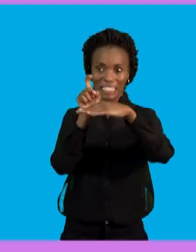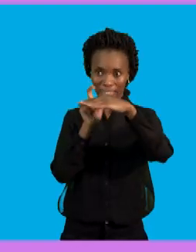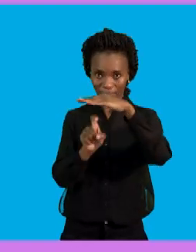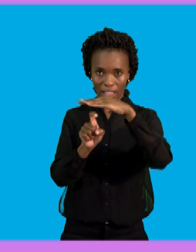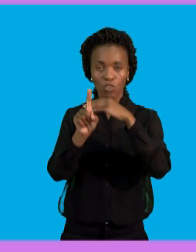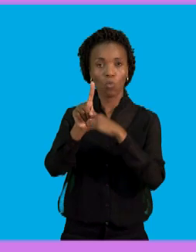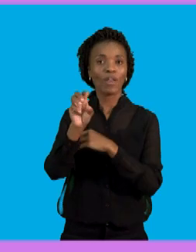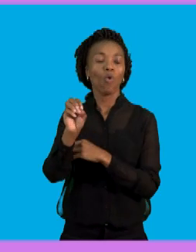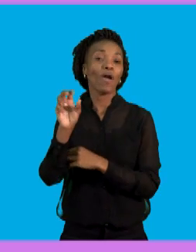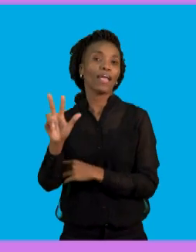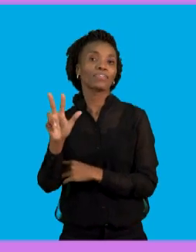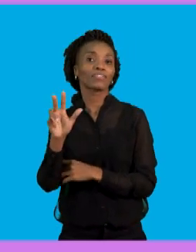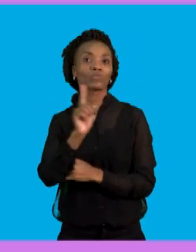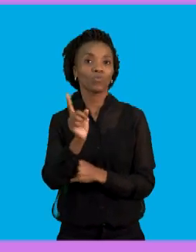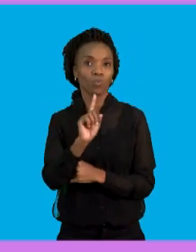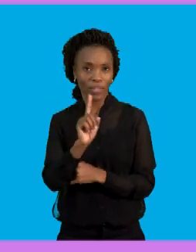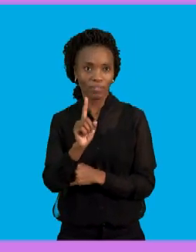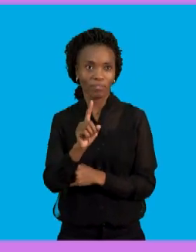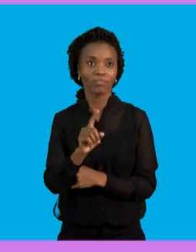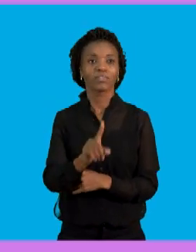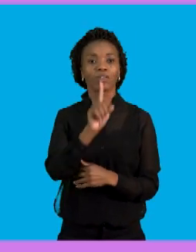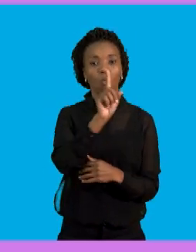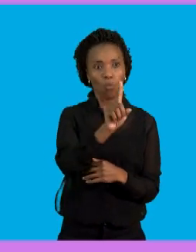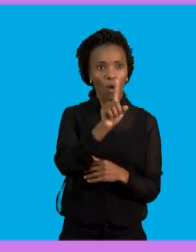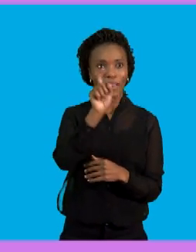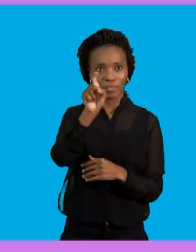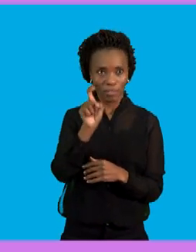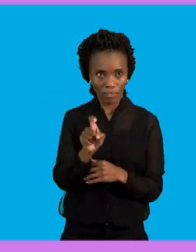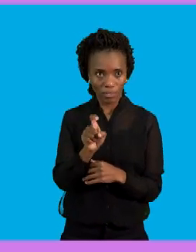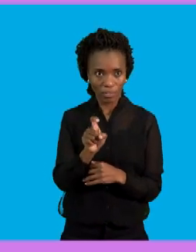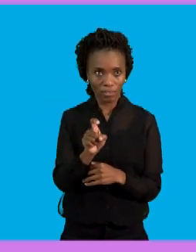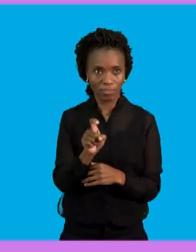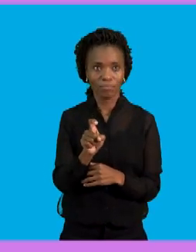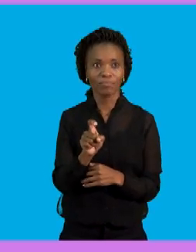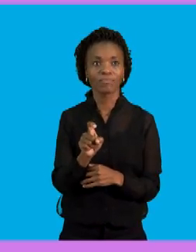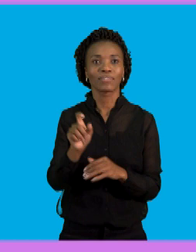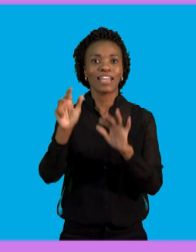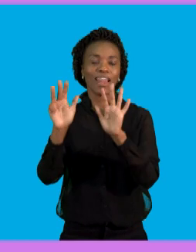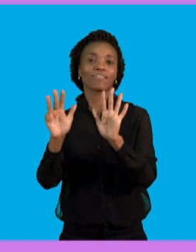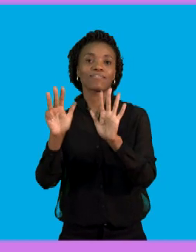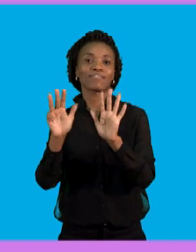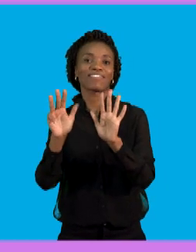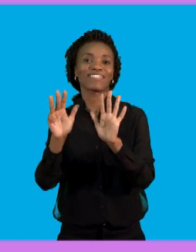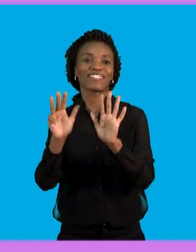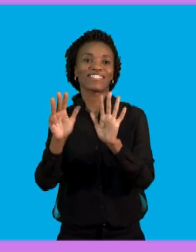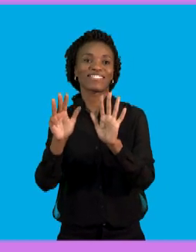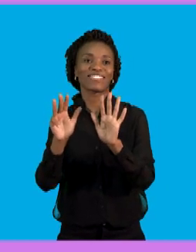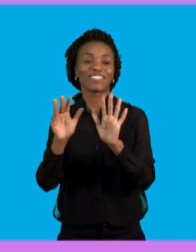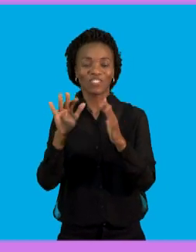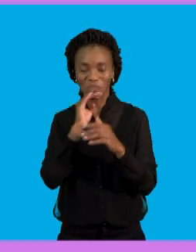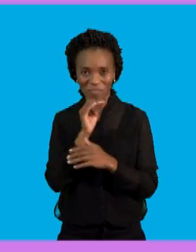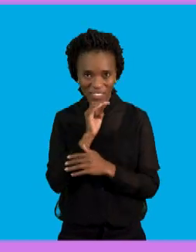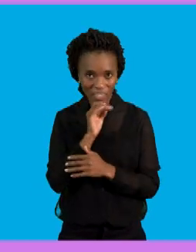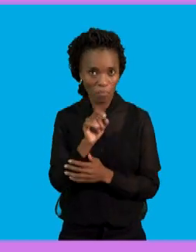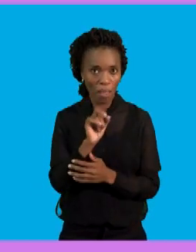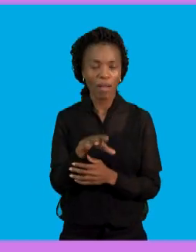is 208, so now it will give you 1 is to 9. So